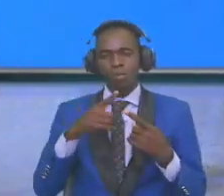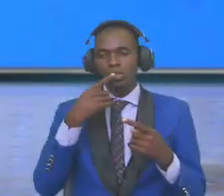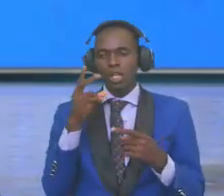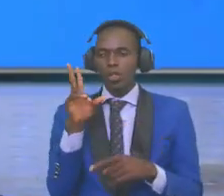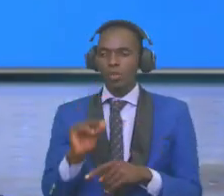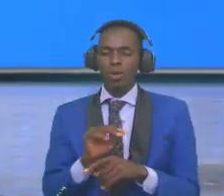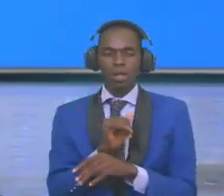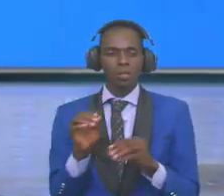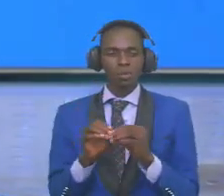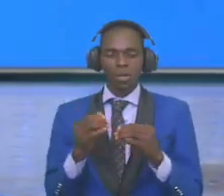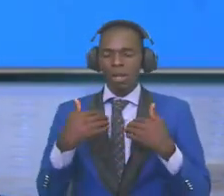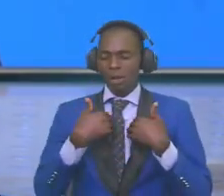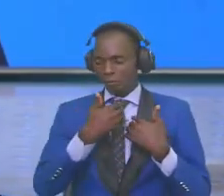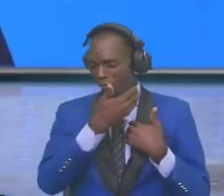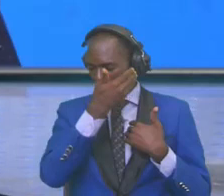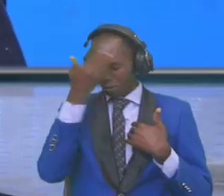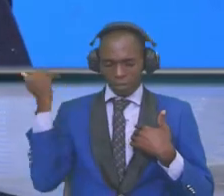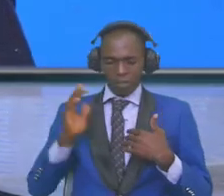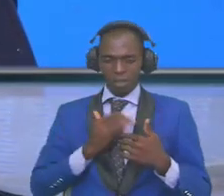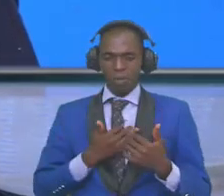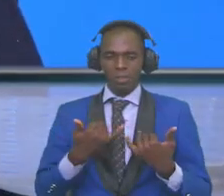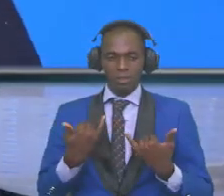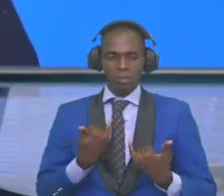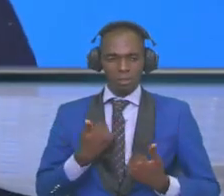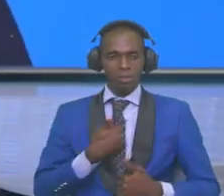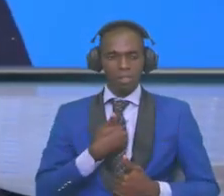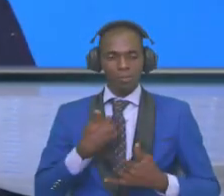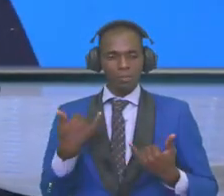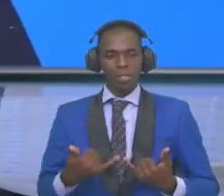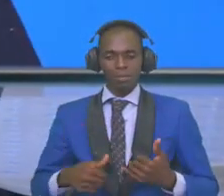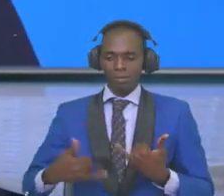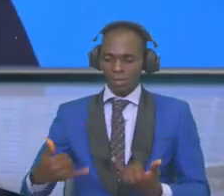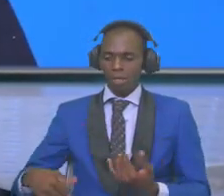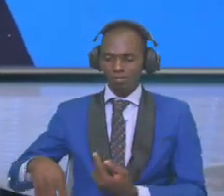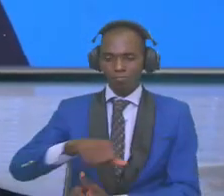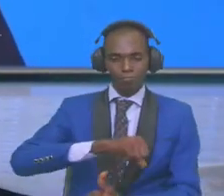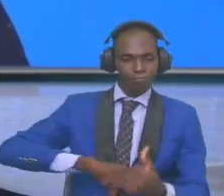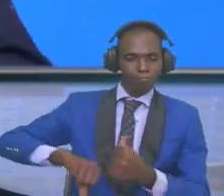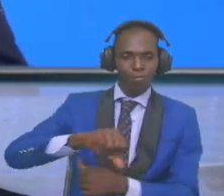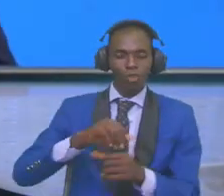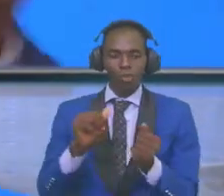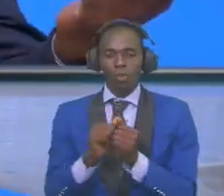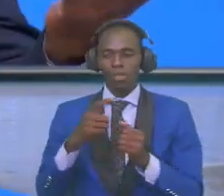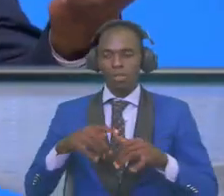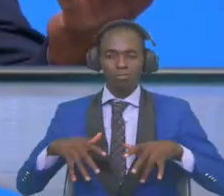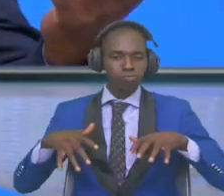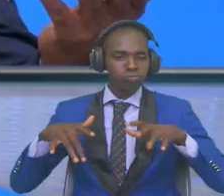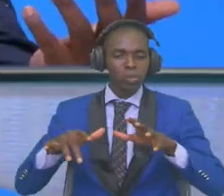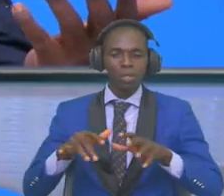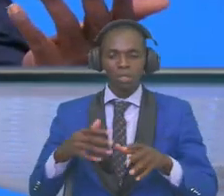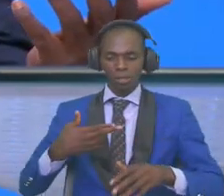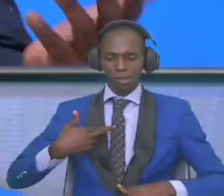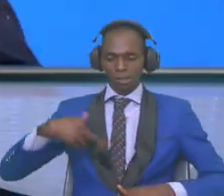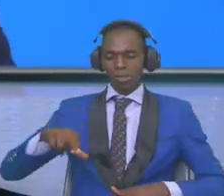forgotten ourselves. We're mixing with the crowd. We're mixing with the religious people. And we have lost